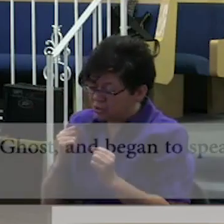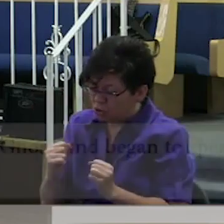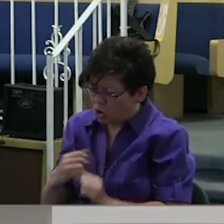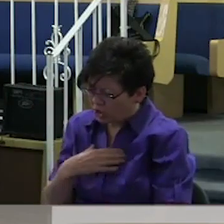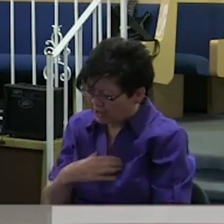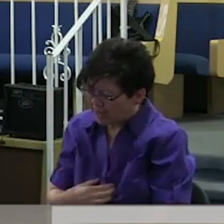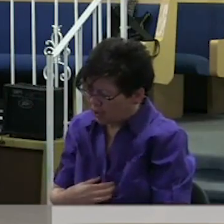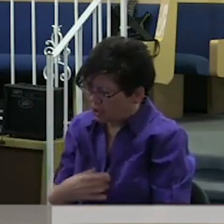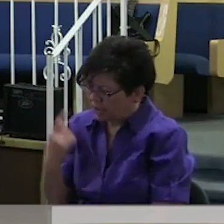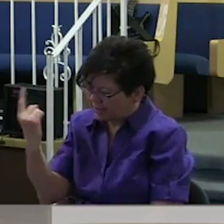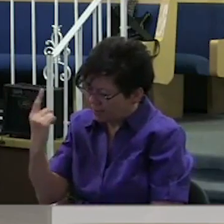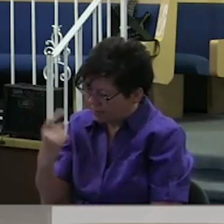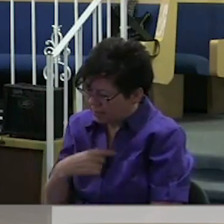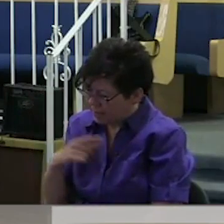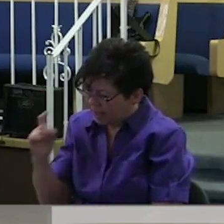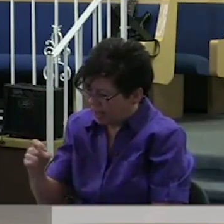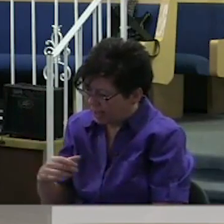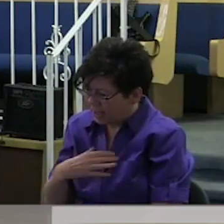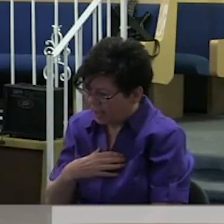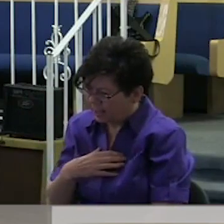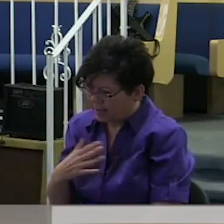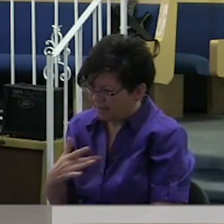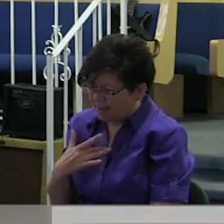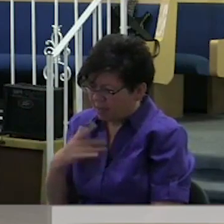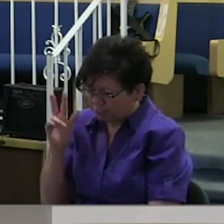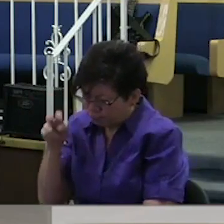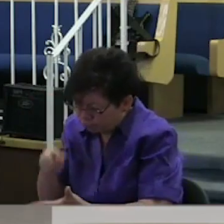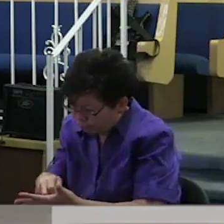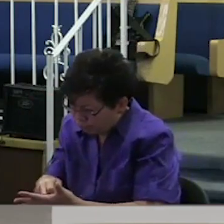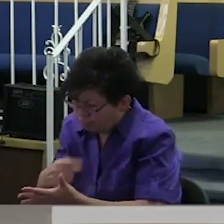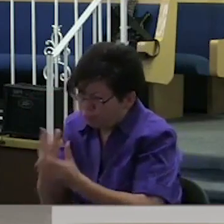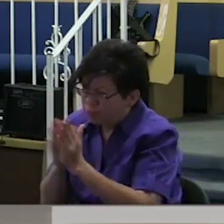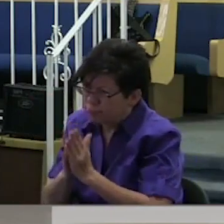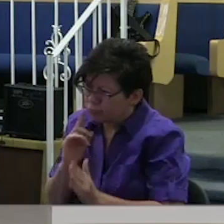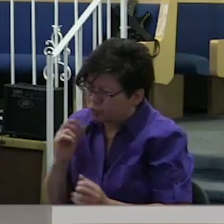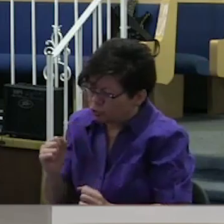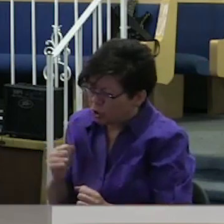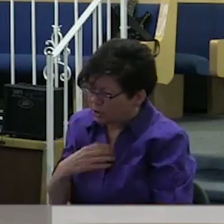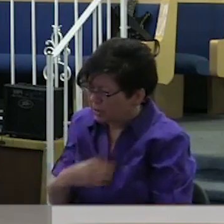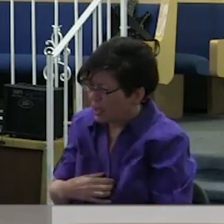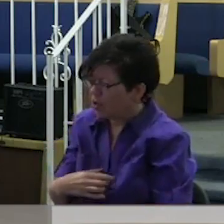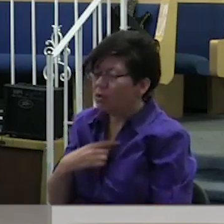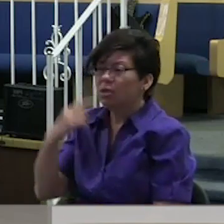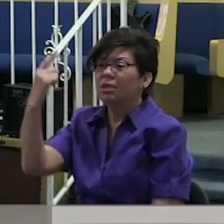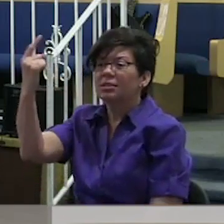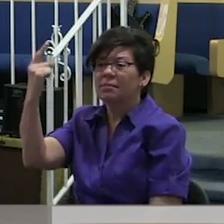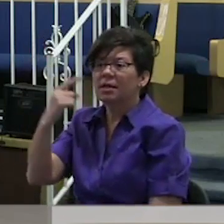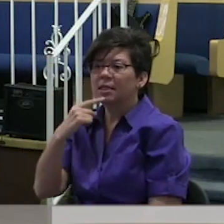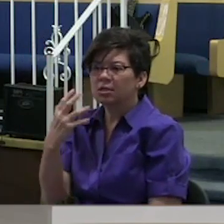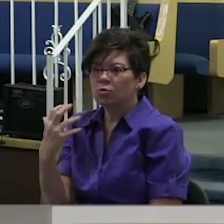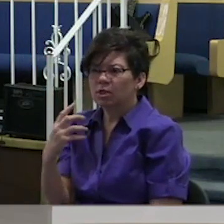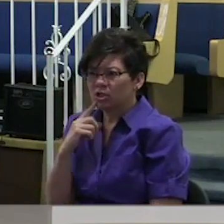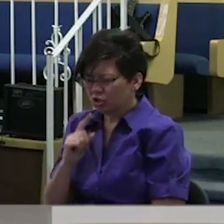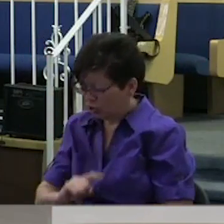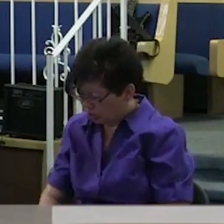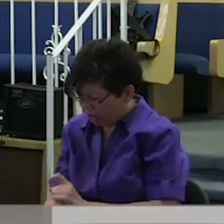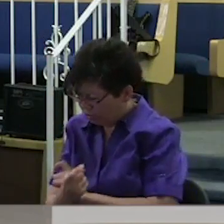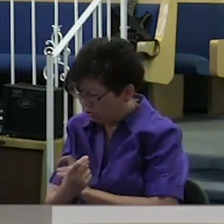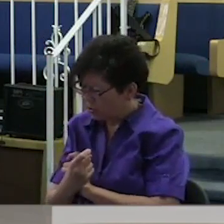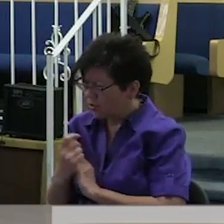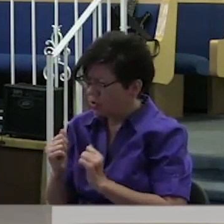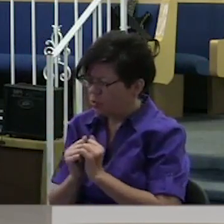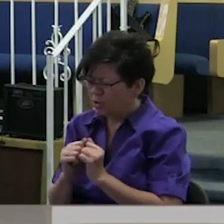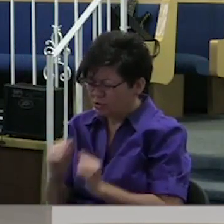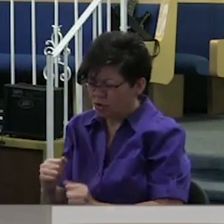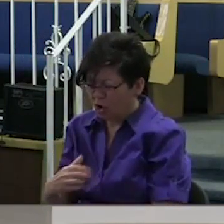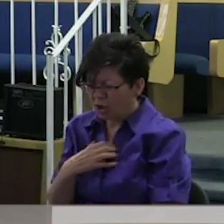desire. Somebody had a supplication with a strong desire. Somebody wanted to change